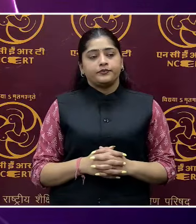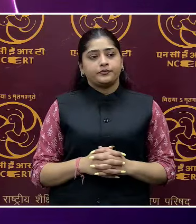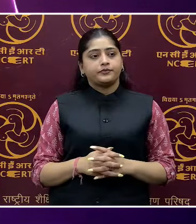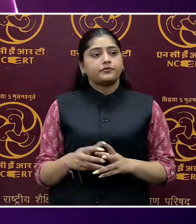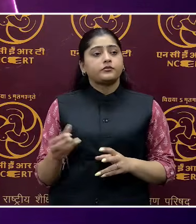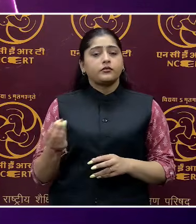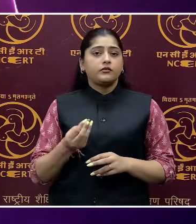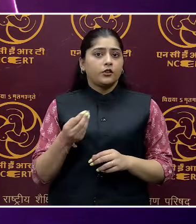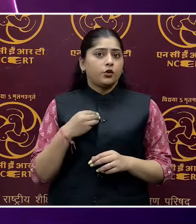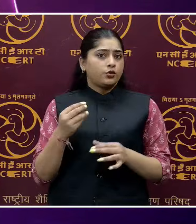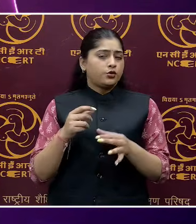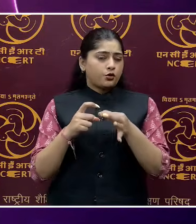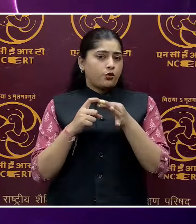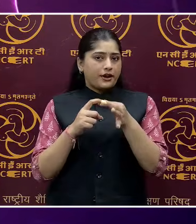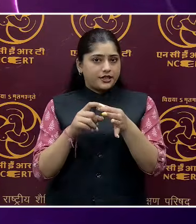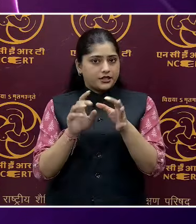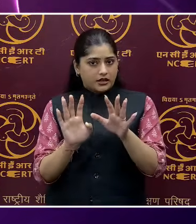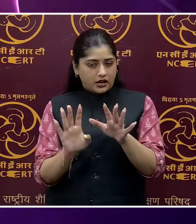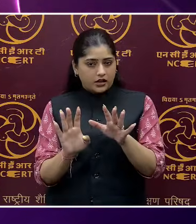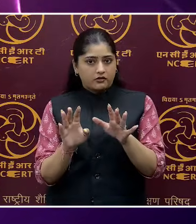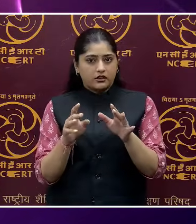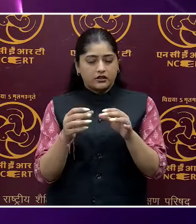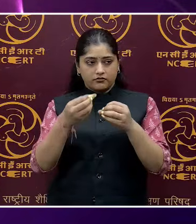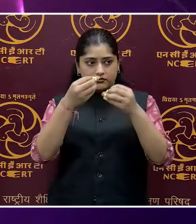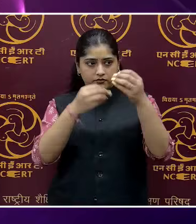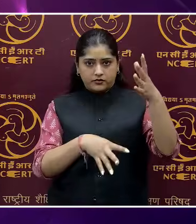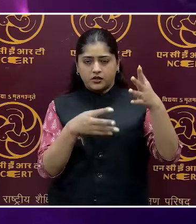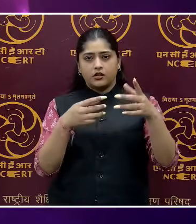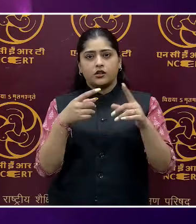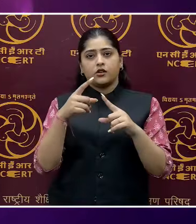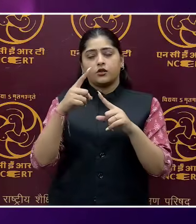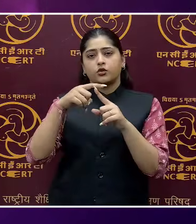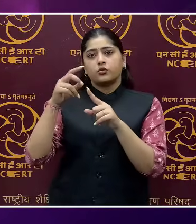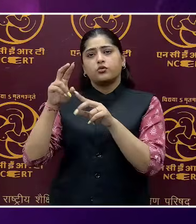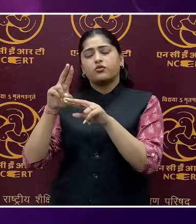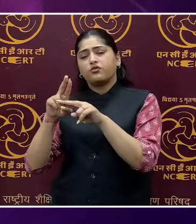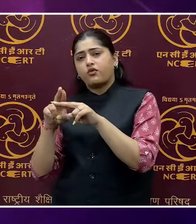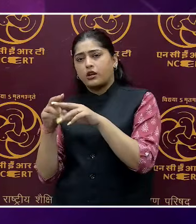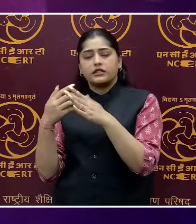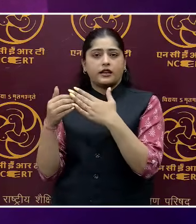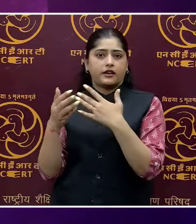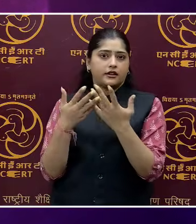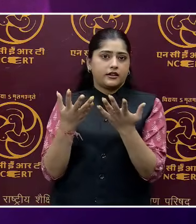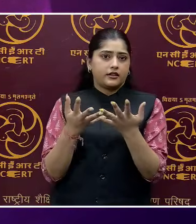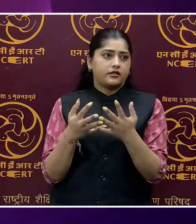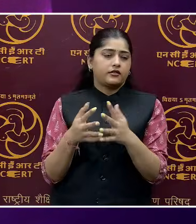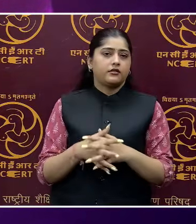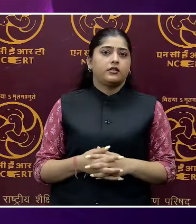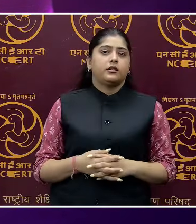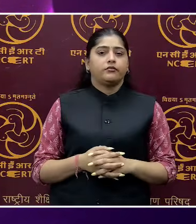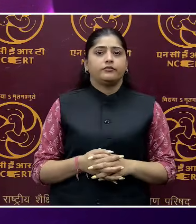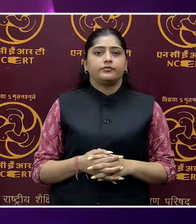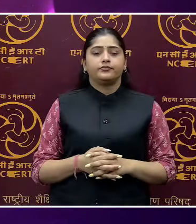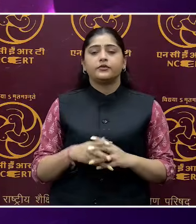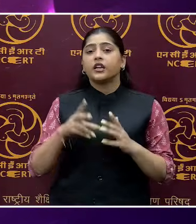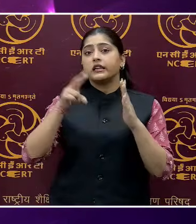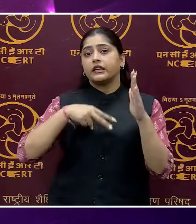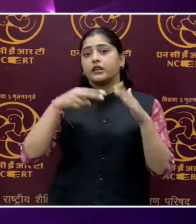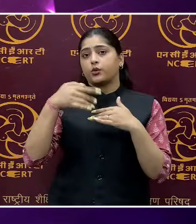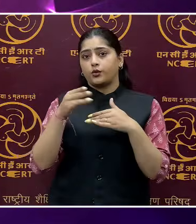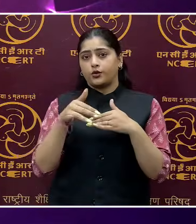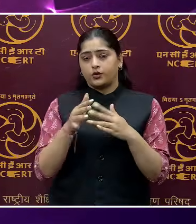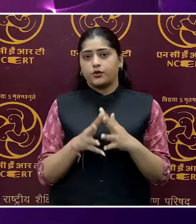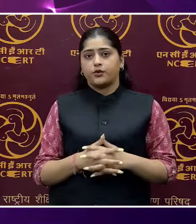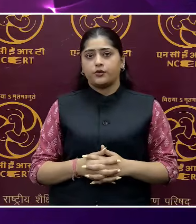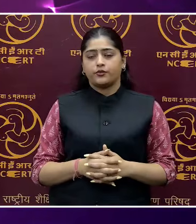some of the questions. Which one of the following statement is true for liquids? Liquids have high compressibility, have a definite volume, have a